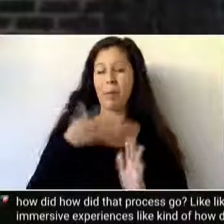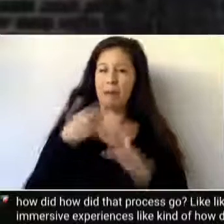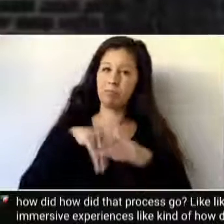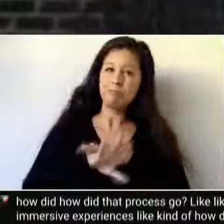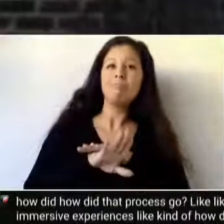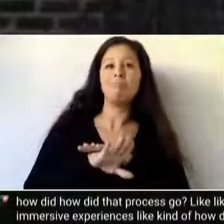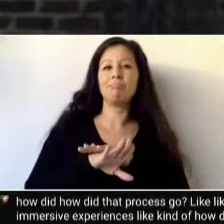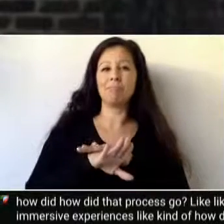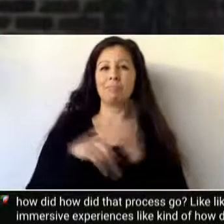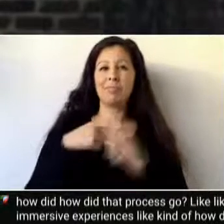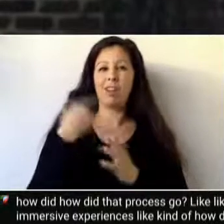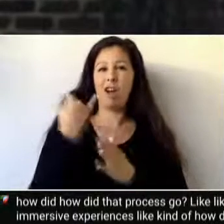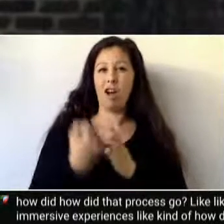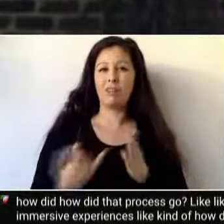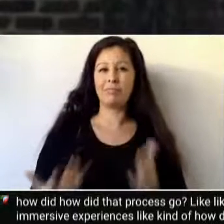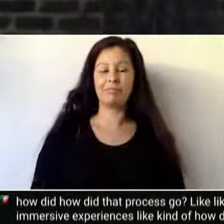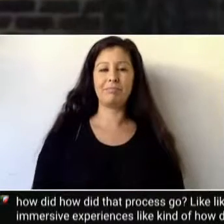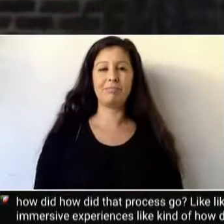entrance point to art making.